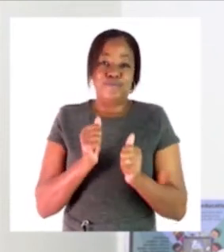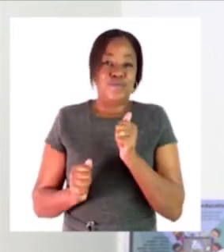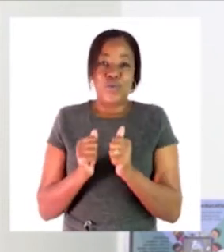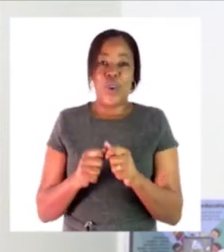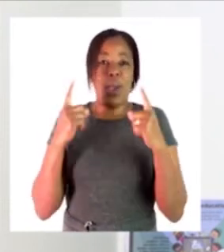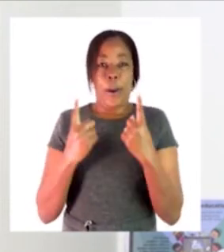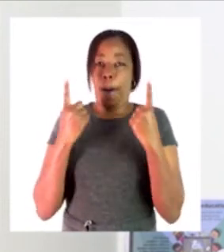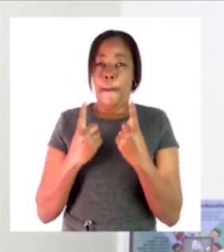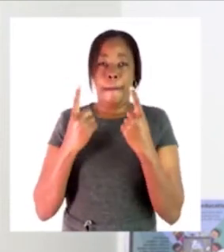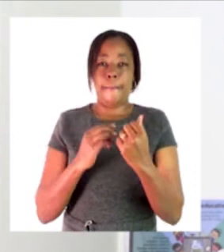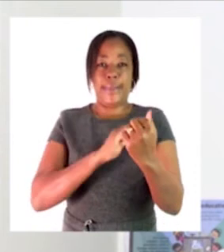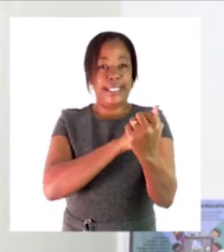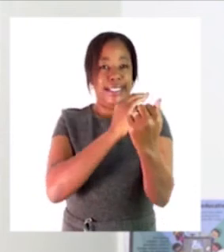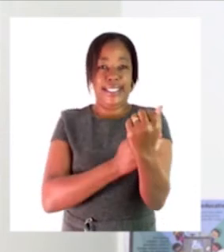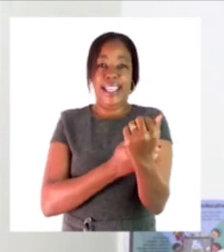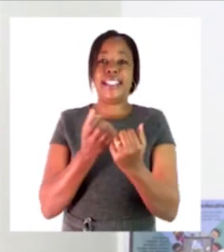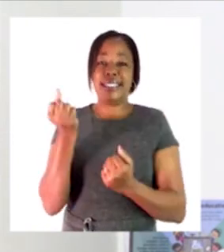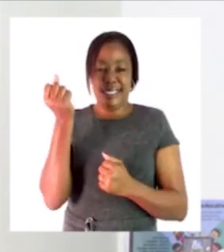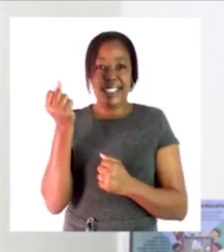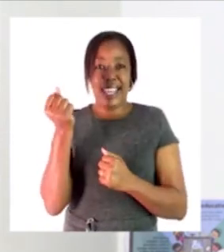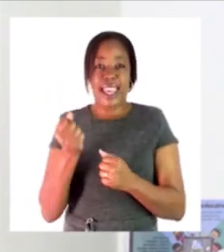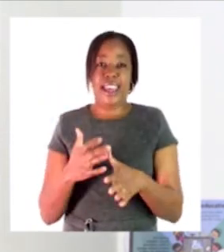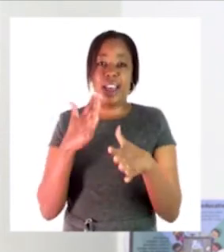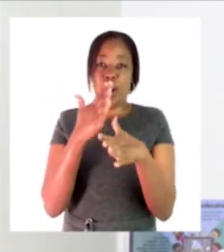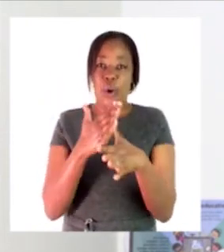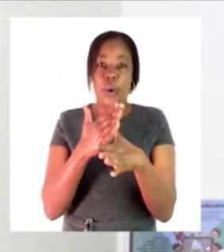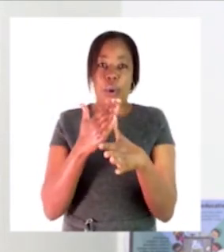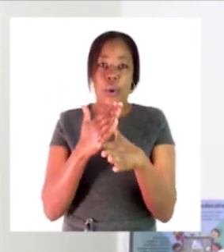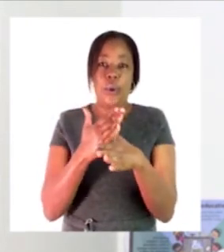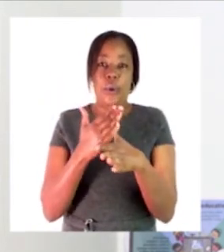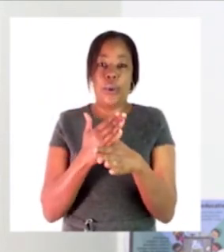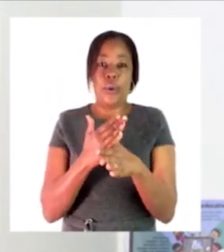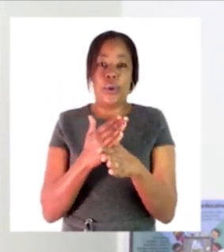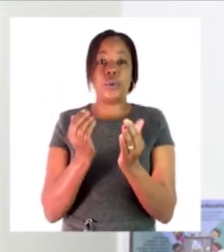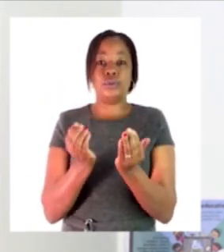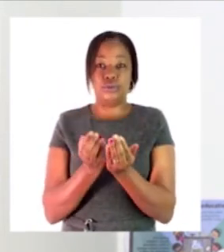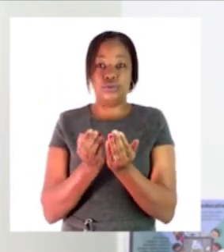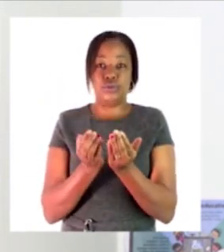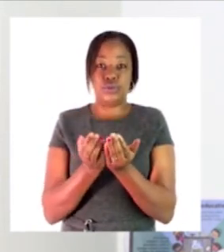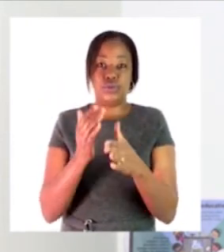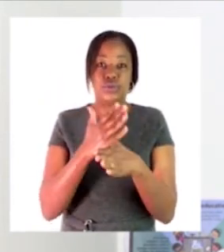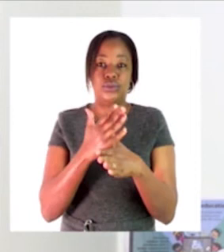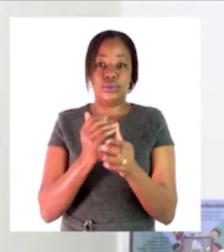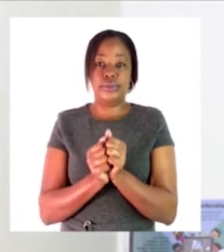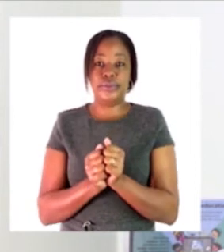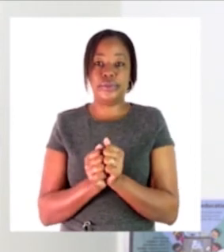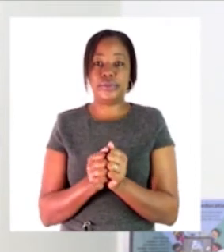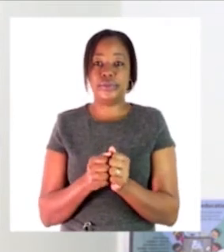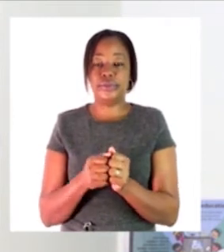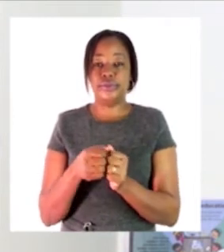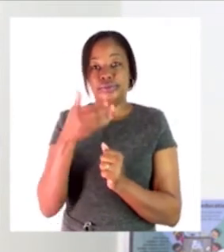have to, because you need the energy to do the exercises and the schoolwork. Good morning, my friend. How are you